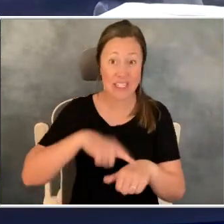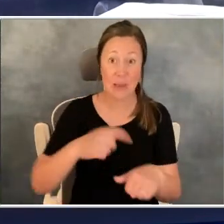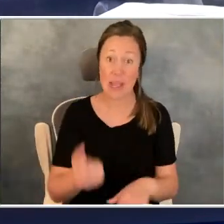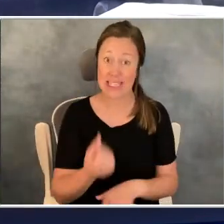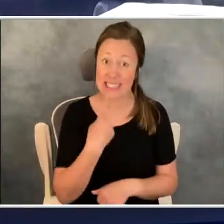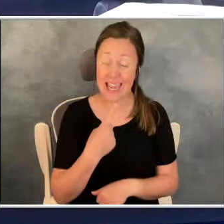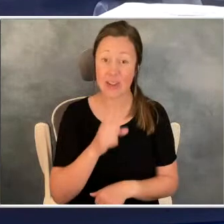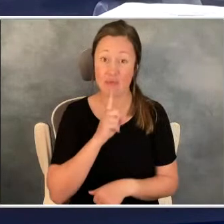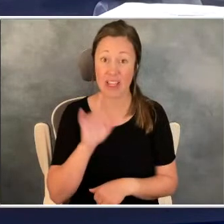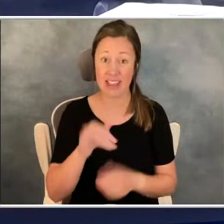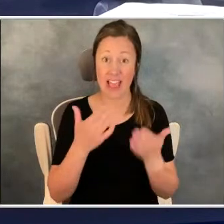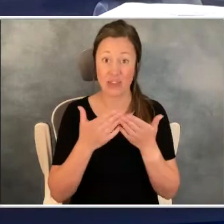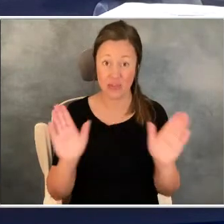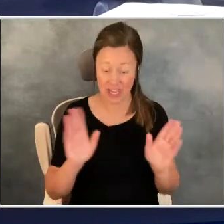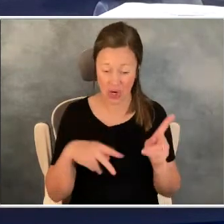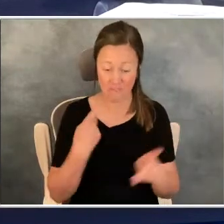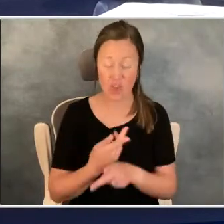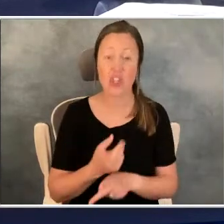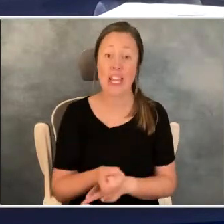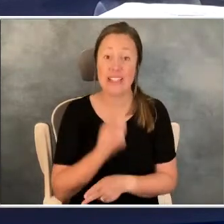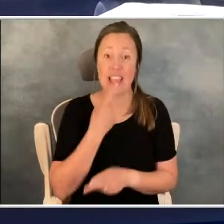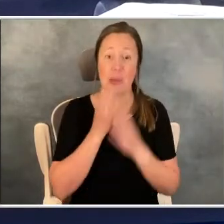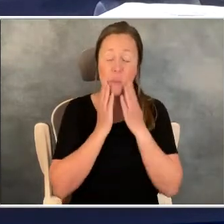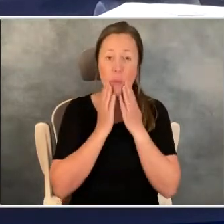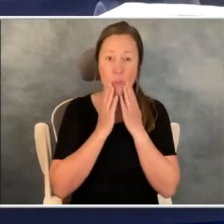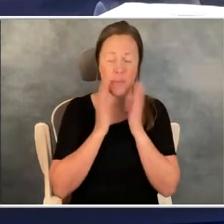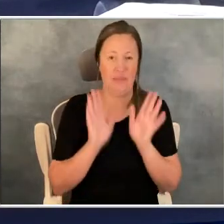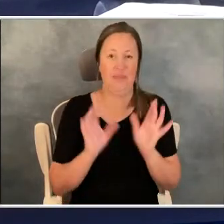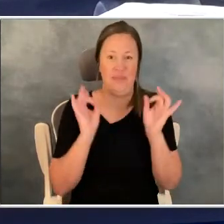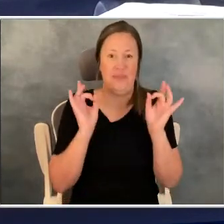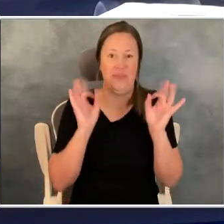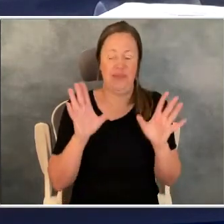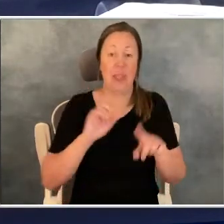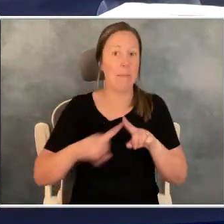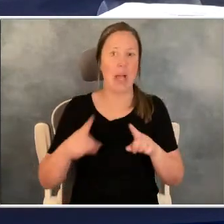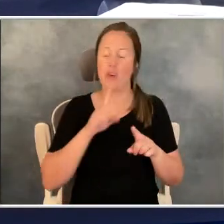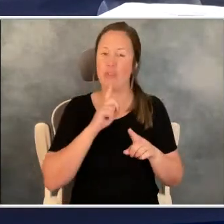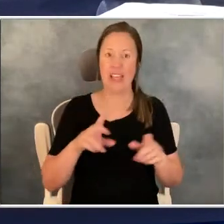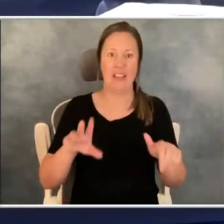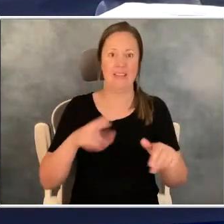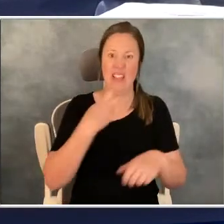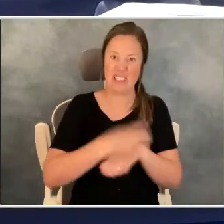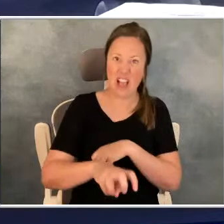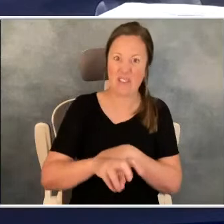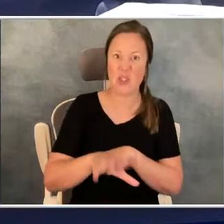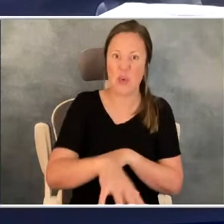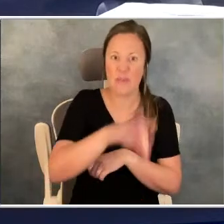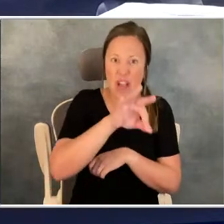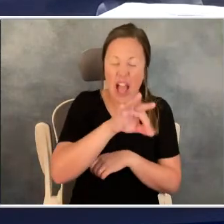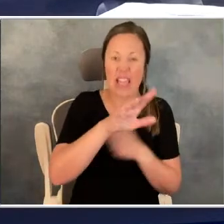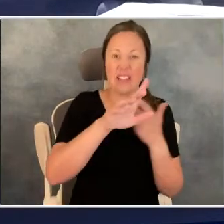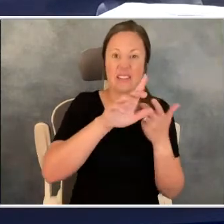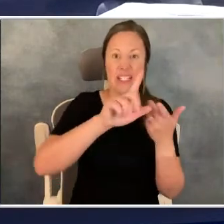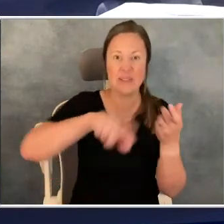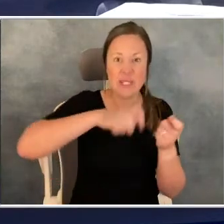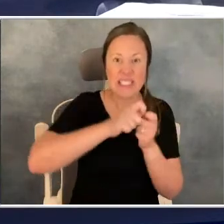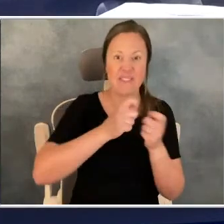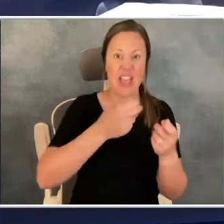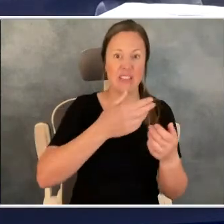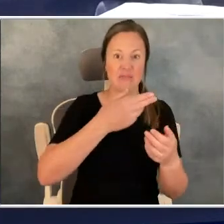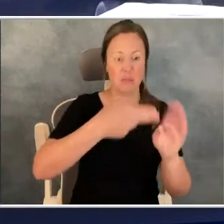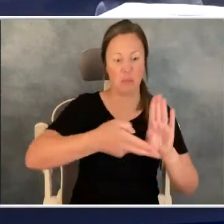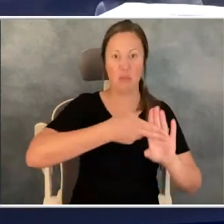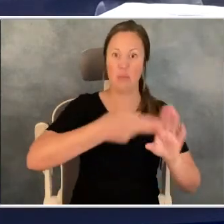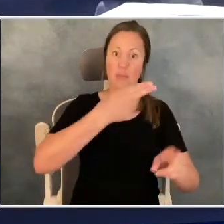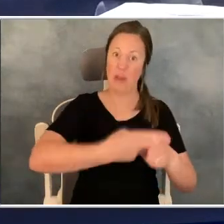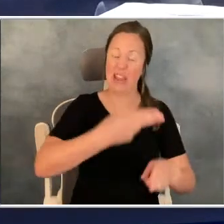get the manufactured pill of potassium chloride. You can't find a drug product, potassium chloride, anymore, and so you have to get these generics,